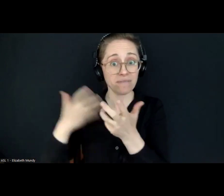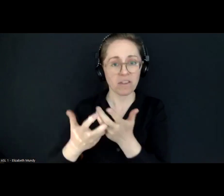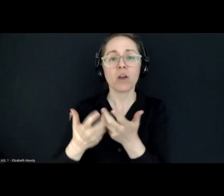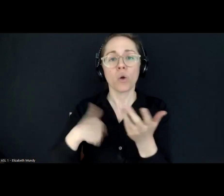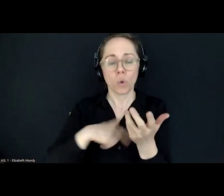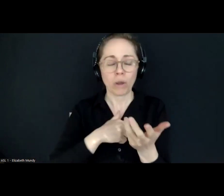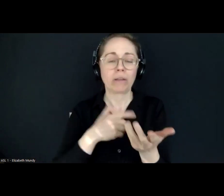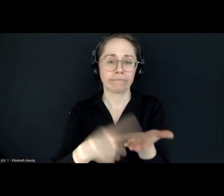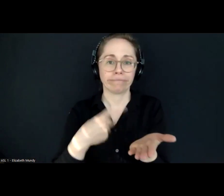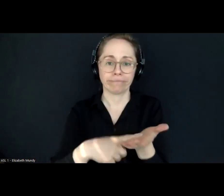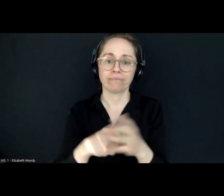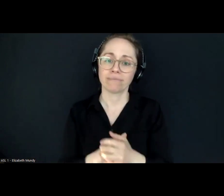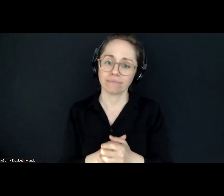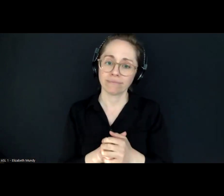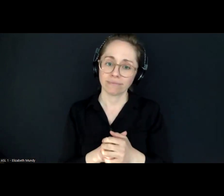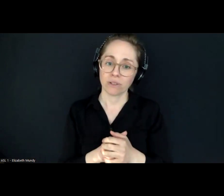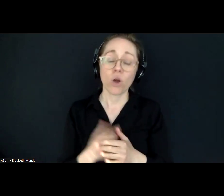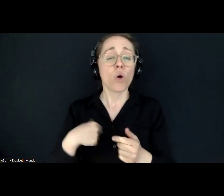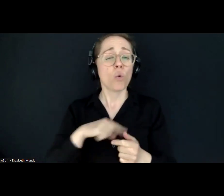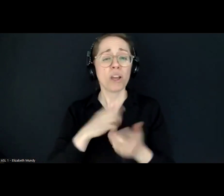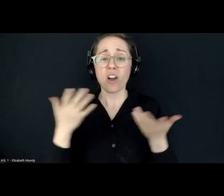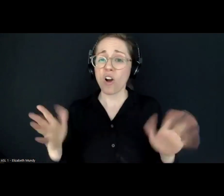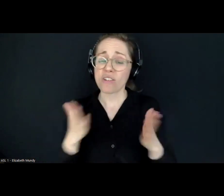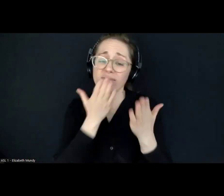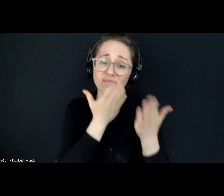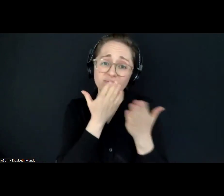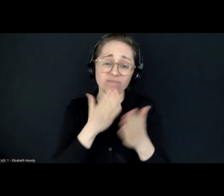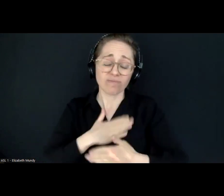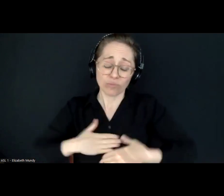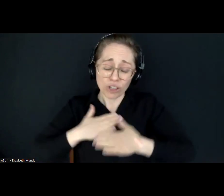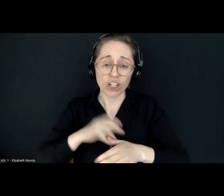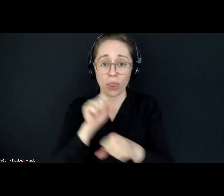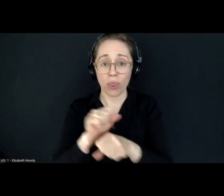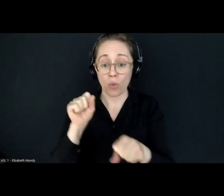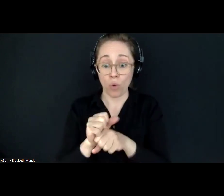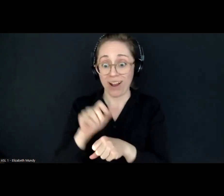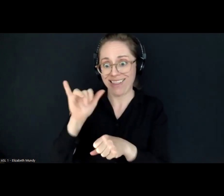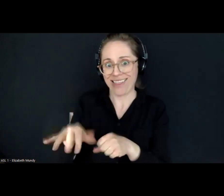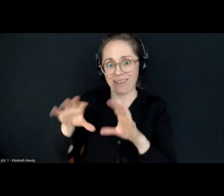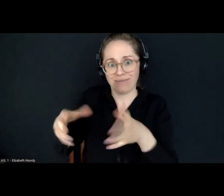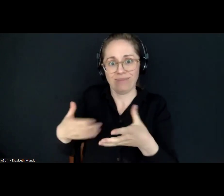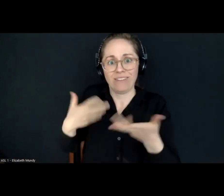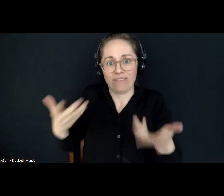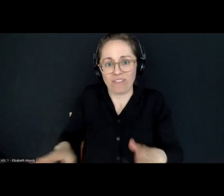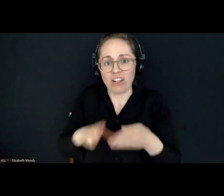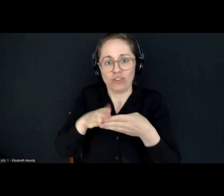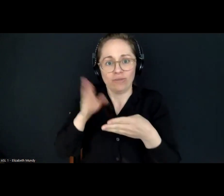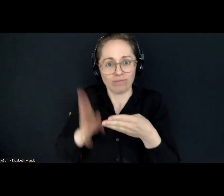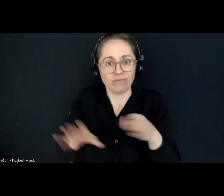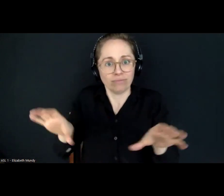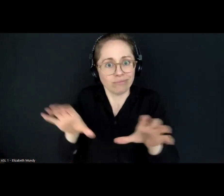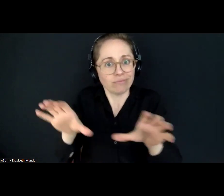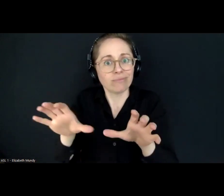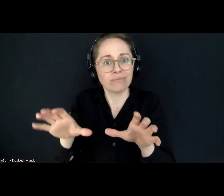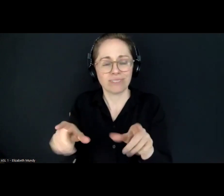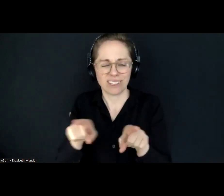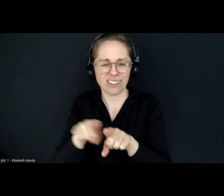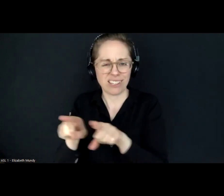do appreciate the work that's already been done by the administration, as both Kevin and Eric have said, and